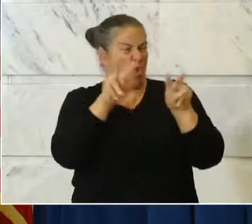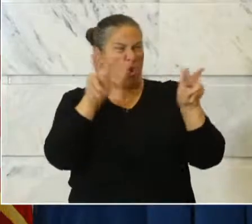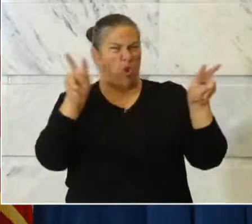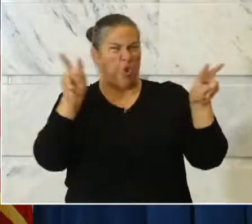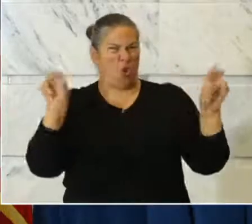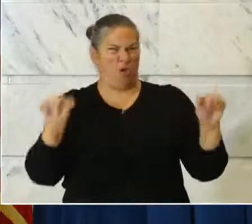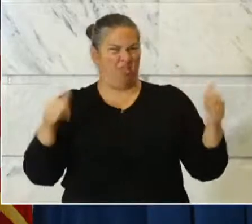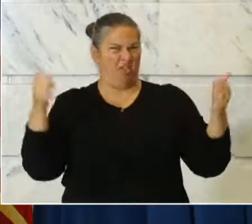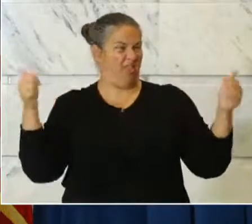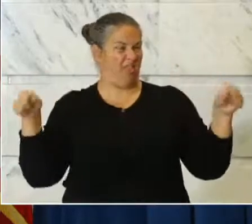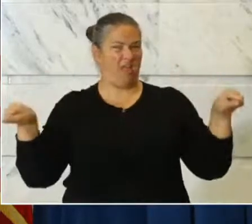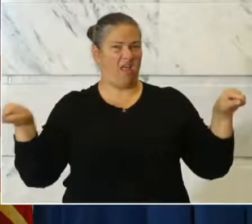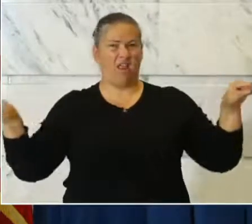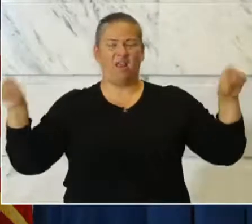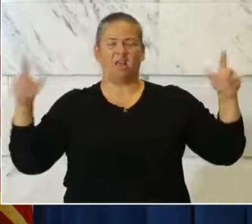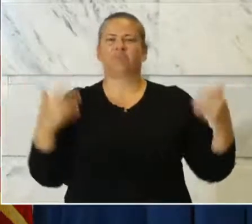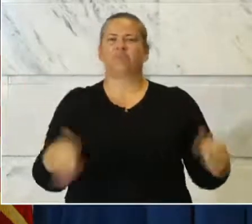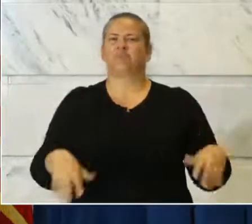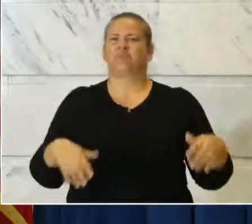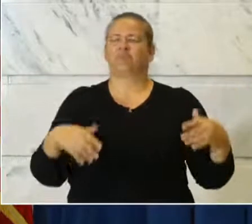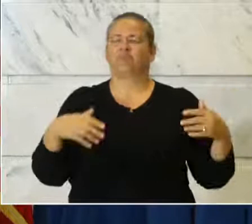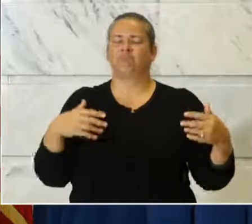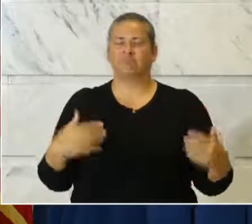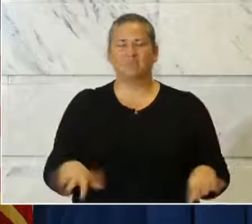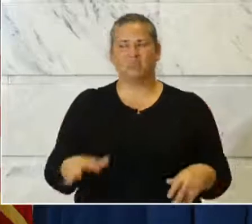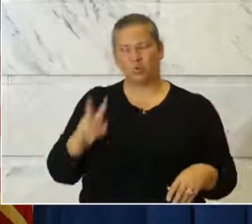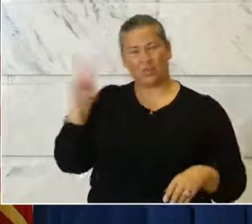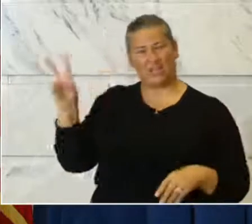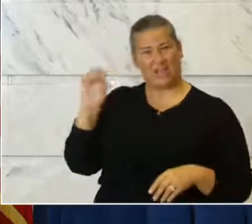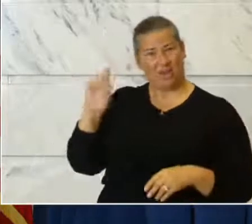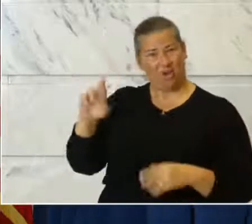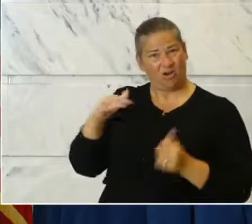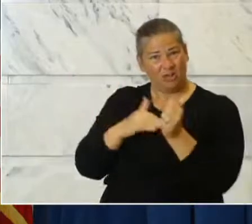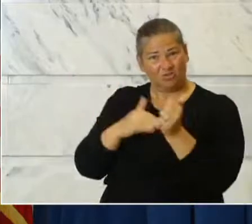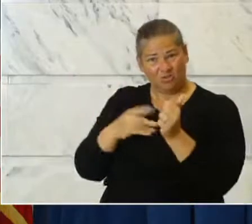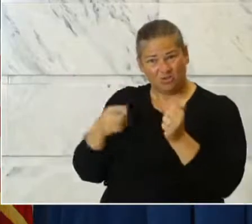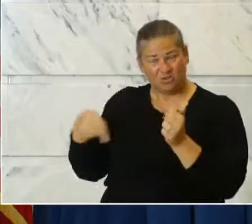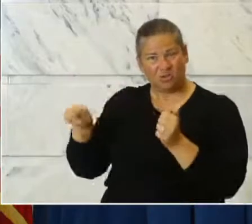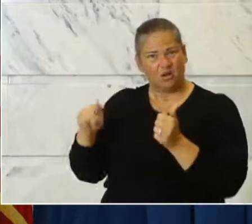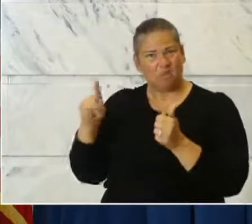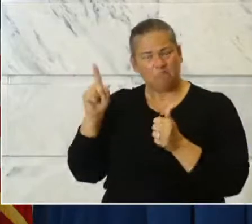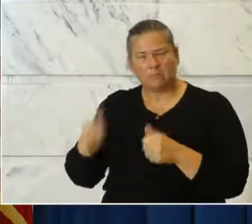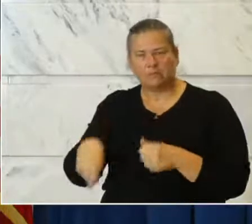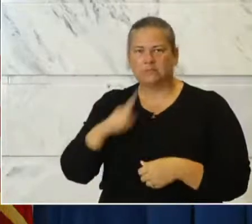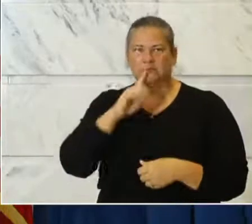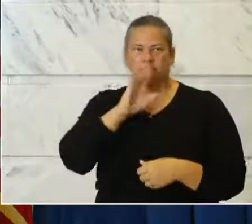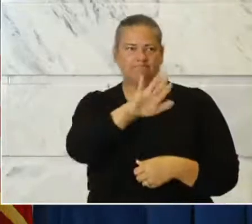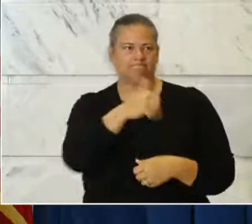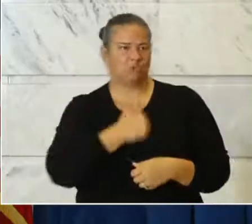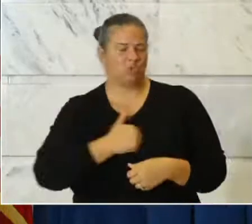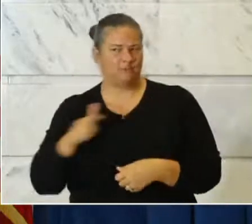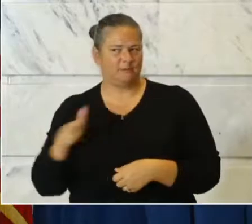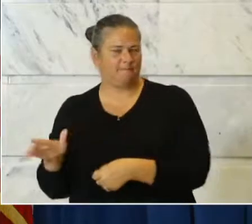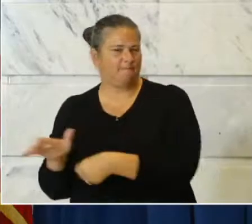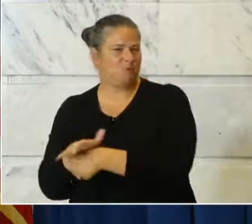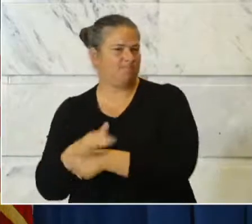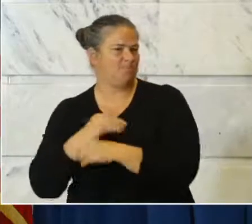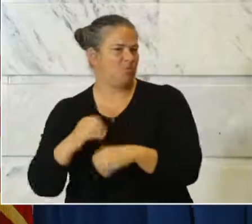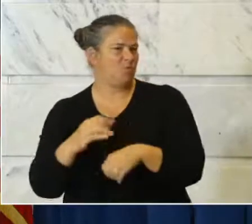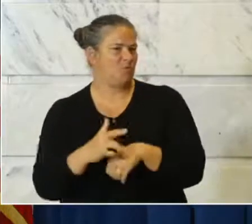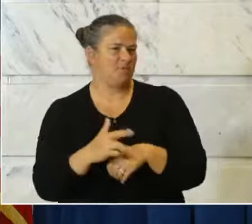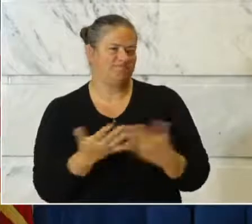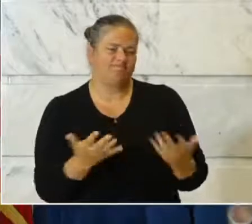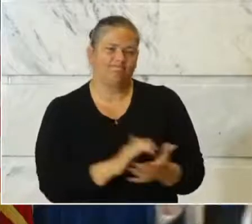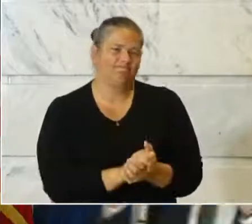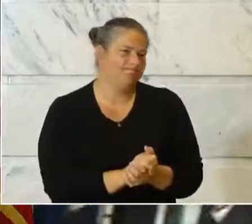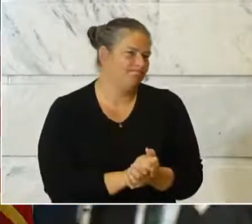is a horror to unfold. Don't put those ER docs and nurses and all the others in that position of telling you they can't help you because there's no room in the end. Thank